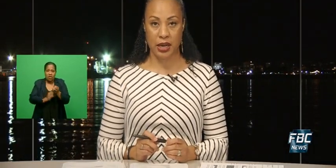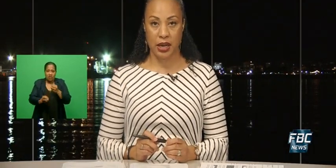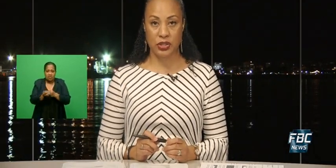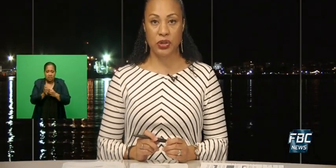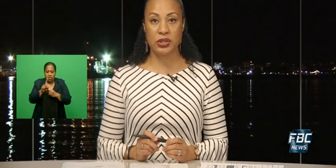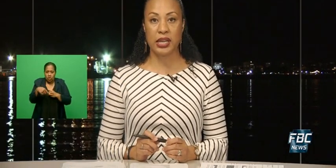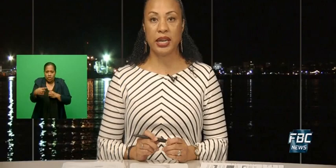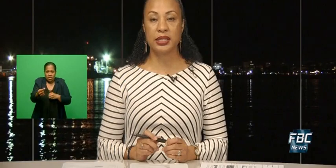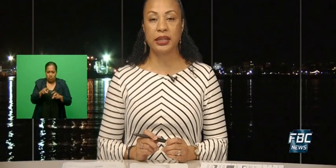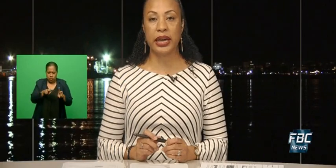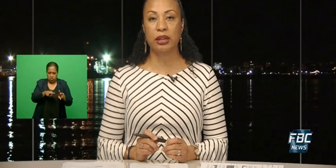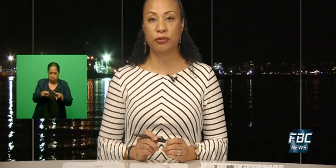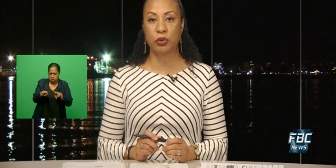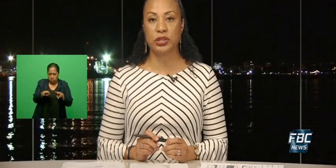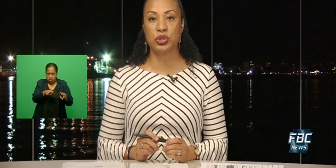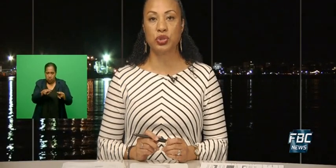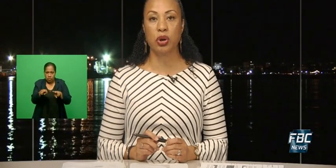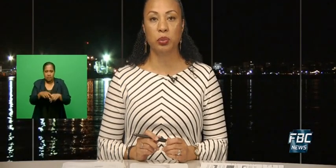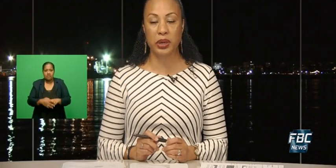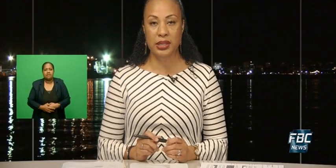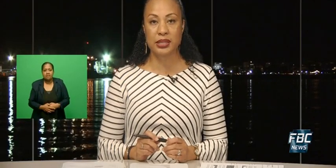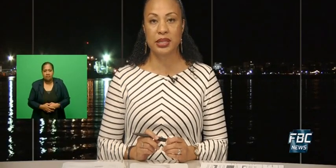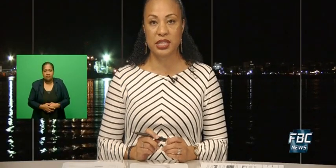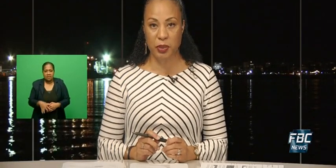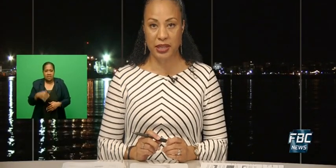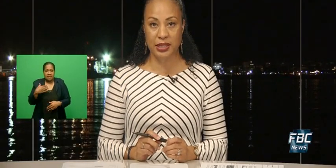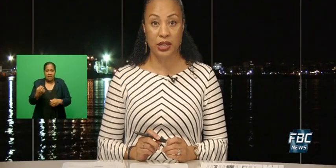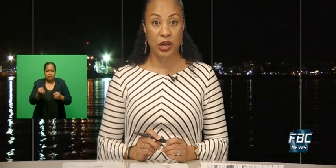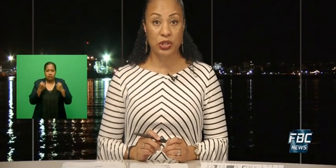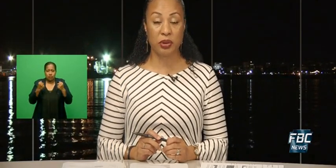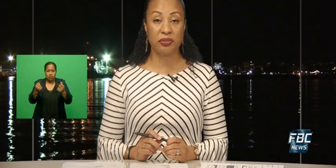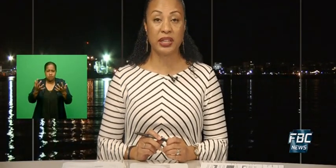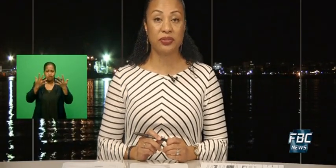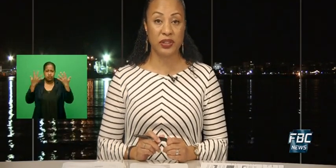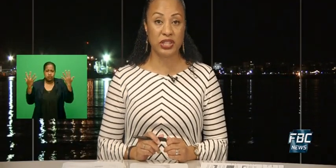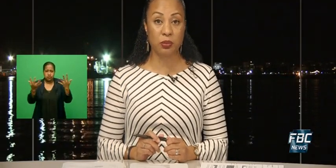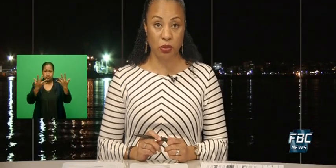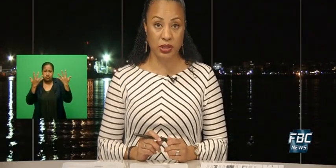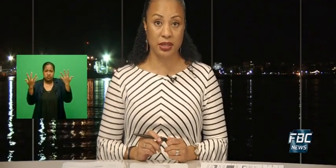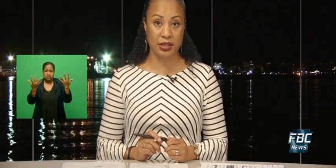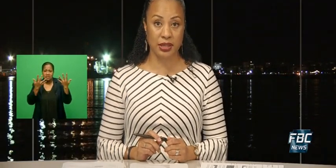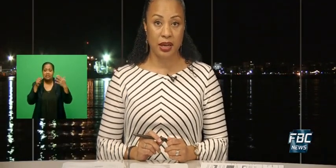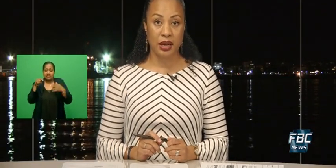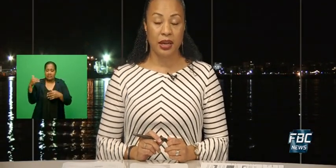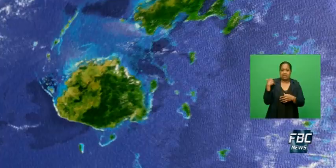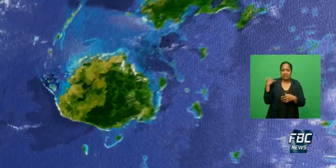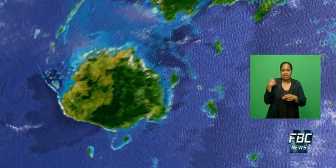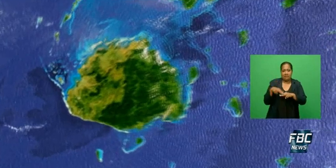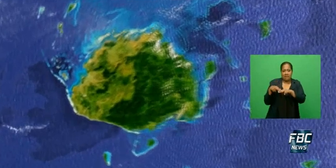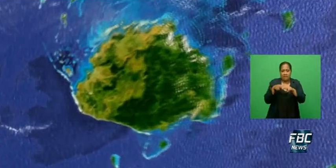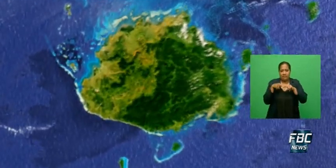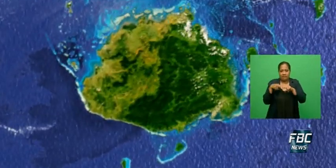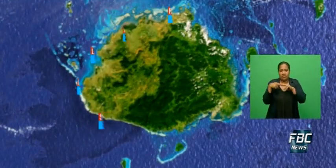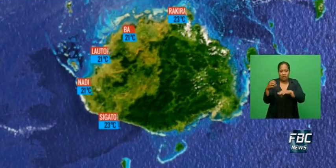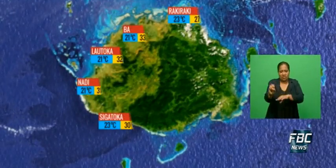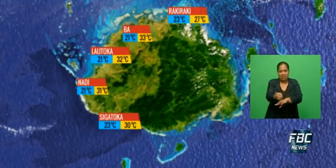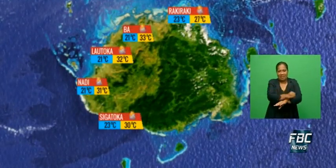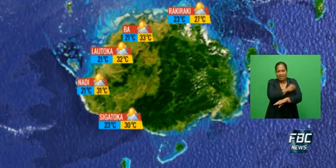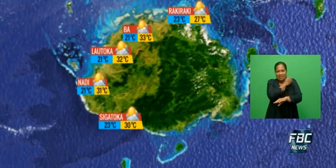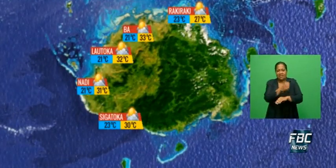movement. Associated gale force and strong winds is expected to affect Fiji waters. In the